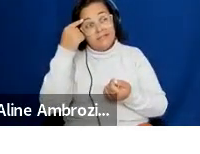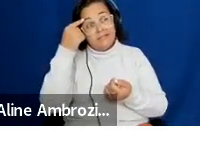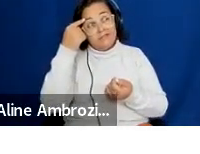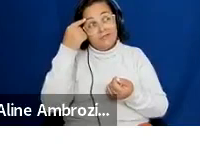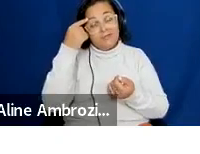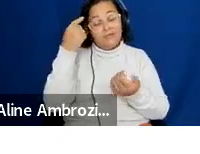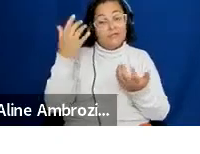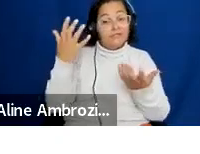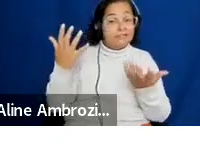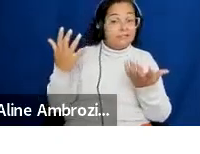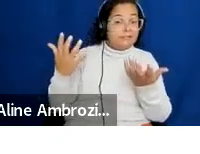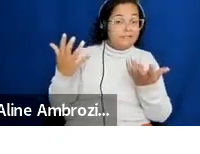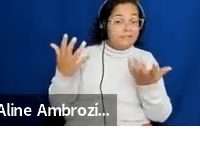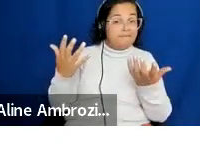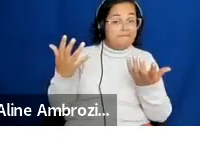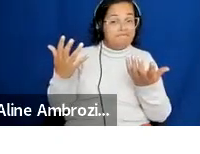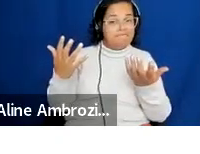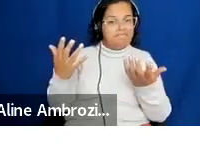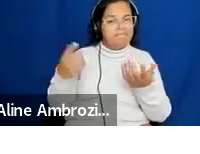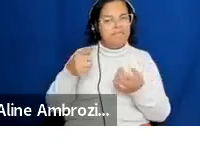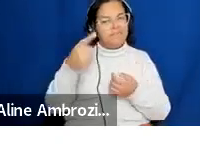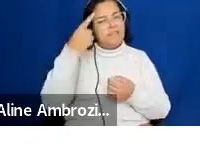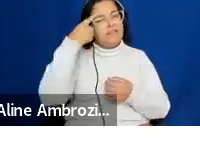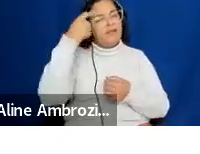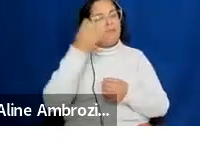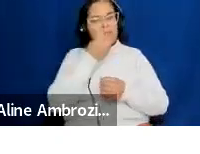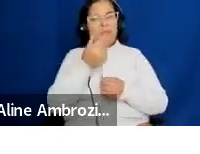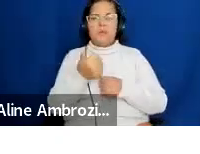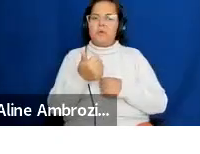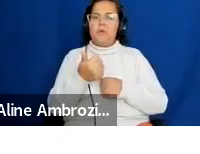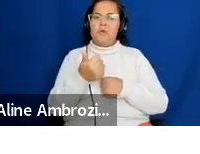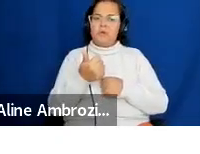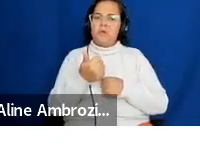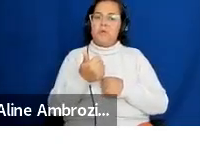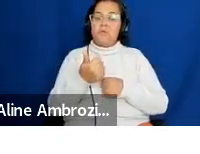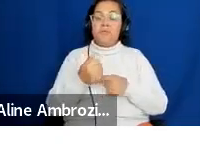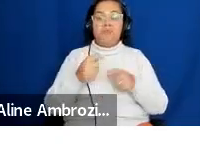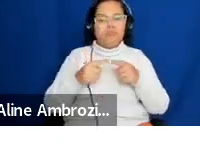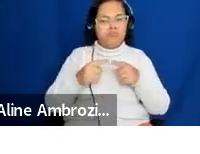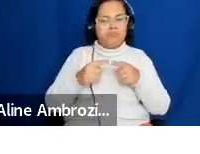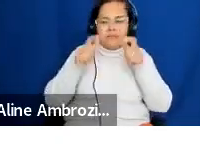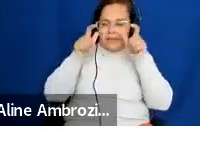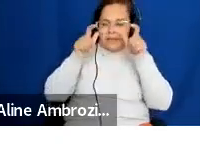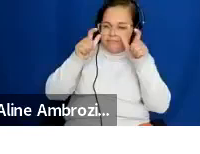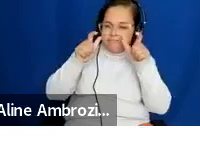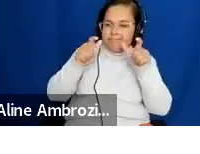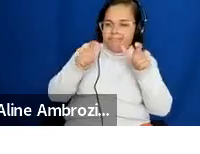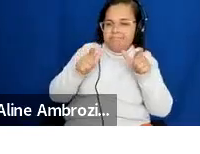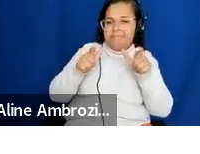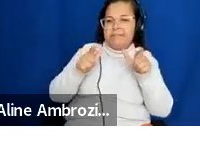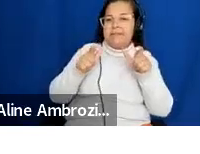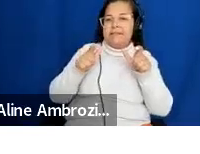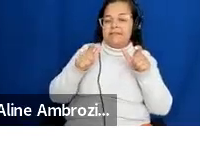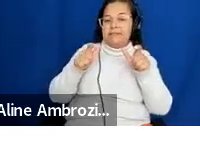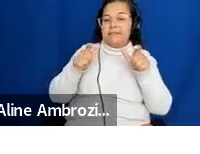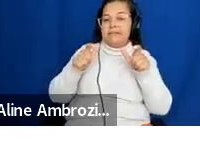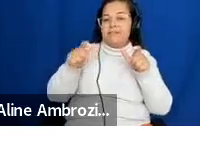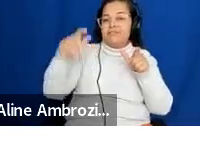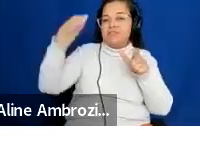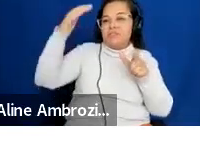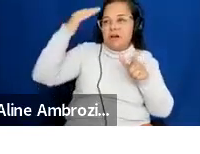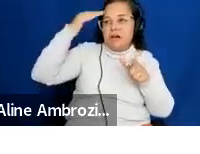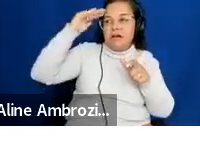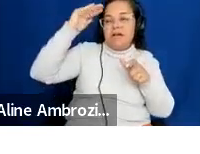your idea is good, because you know it's very interesting, and to understand the relationship between Vygotsky and Marx, you have